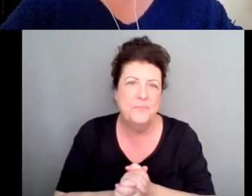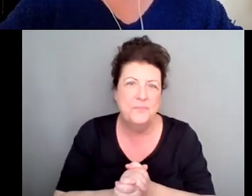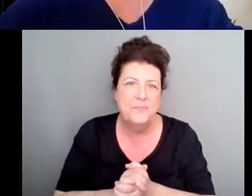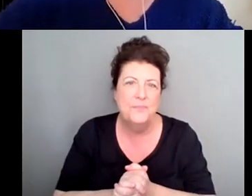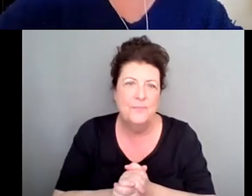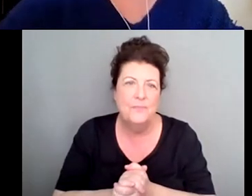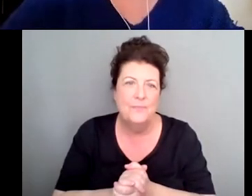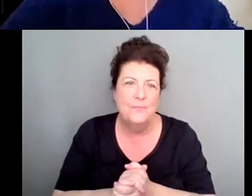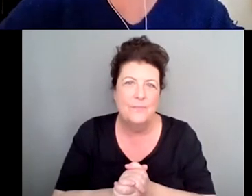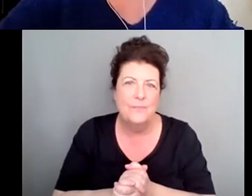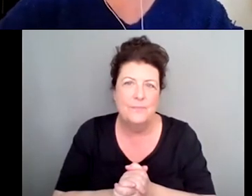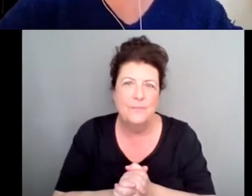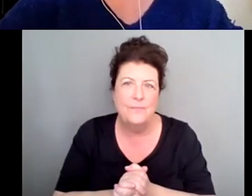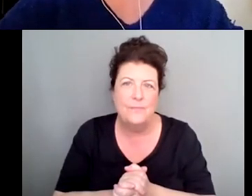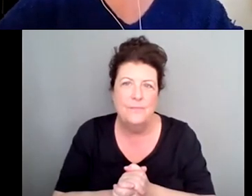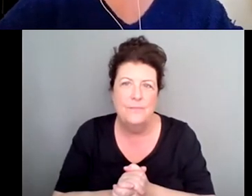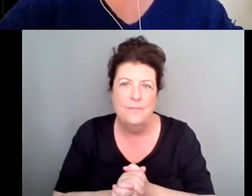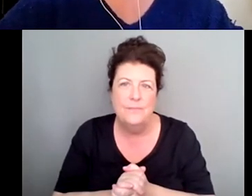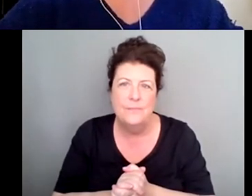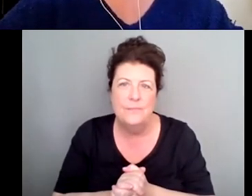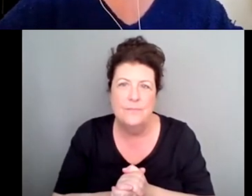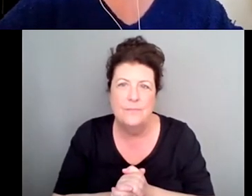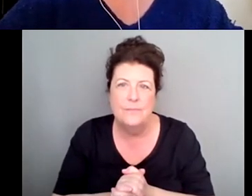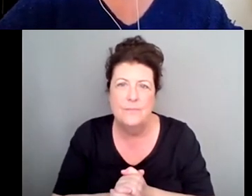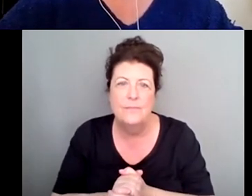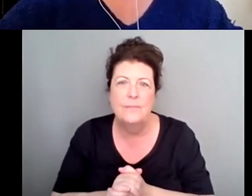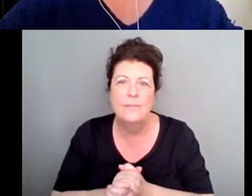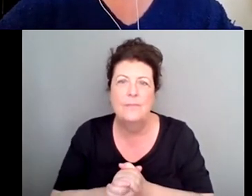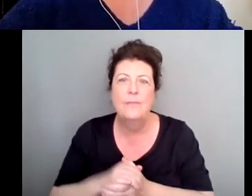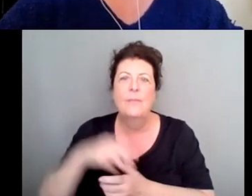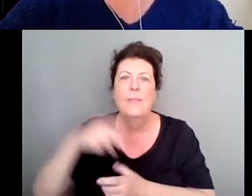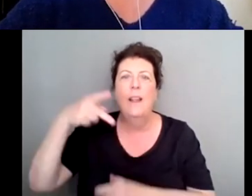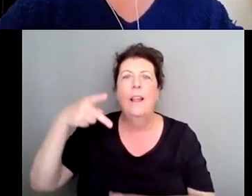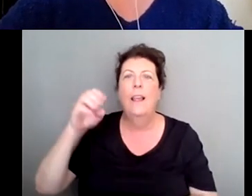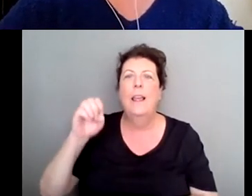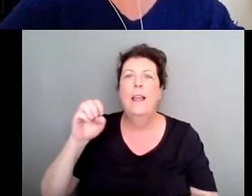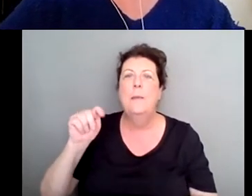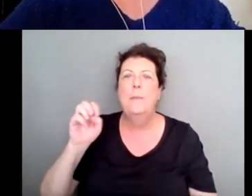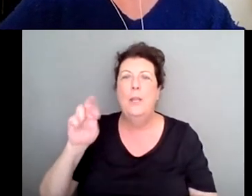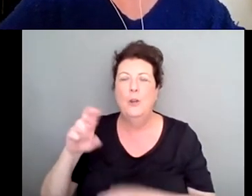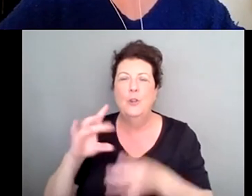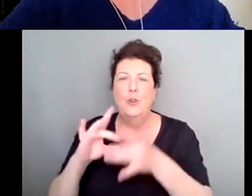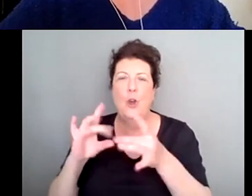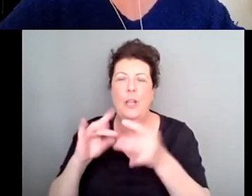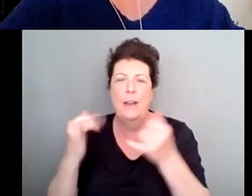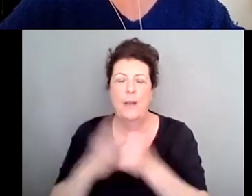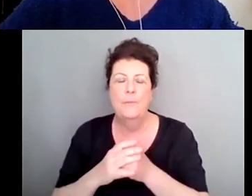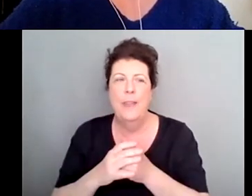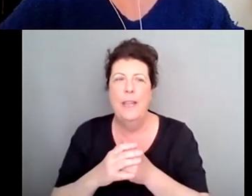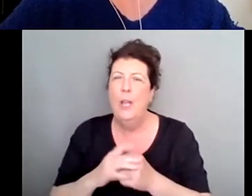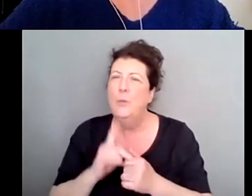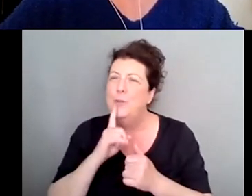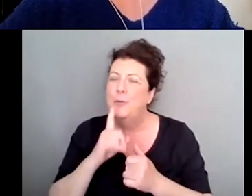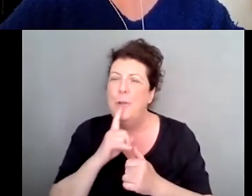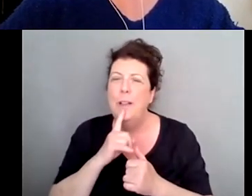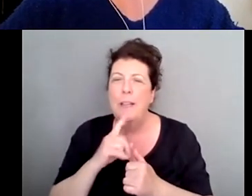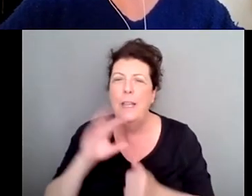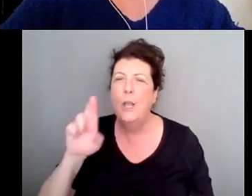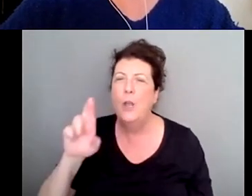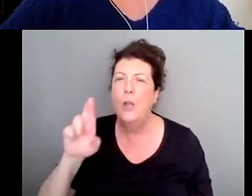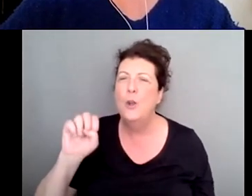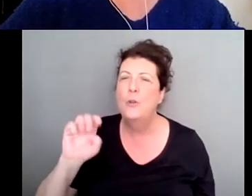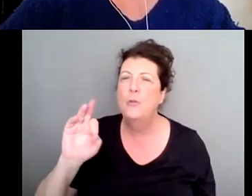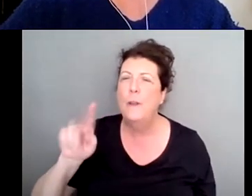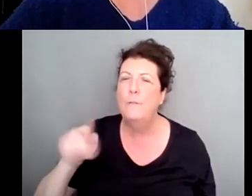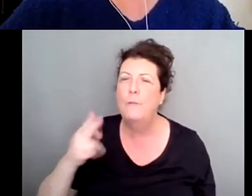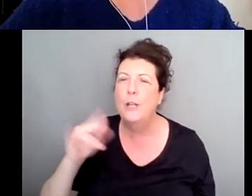It was also really, it was really refreshing to be on a project where the whole time there wasn't a